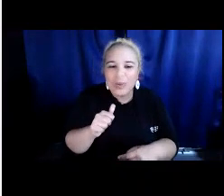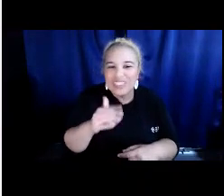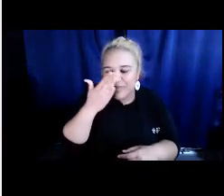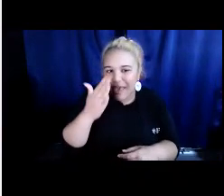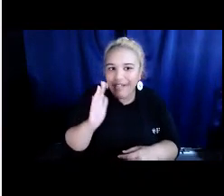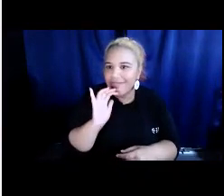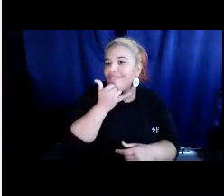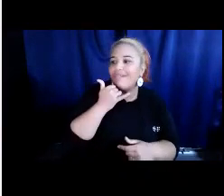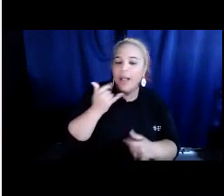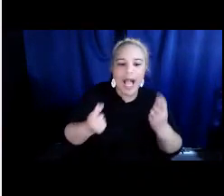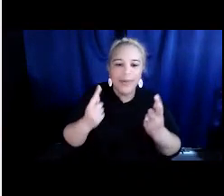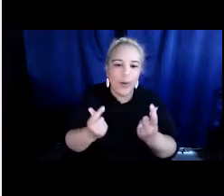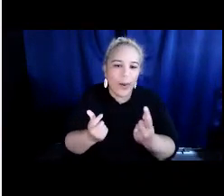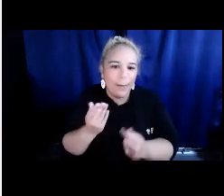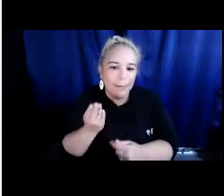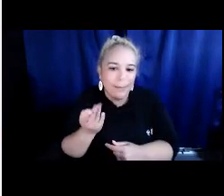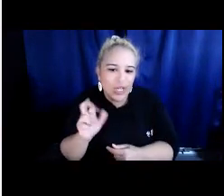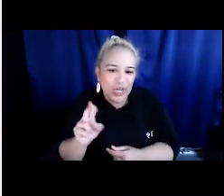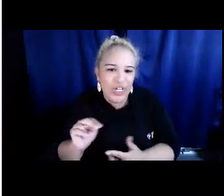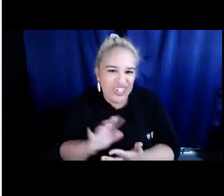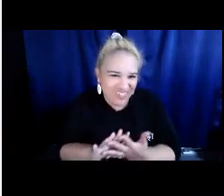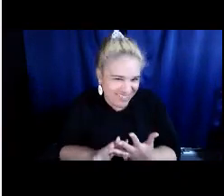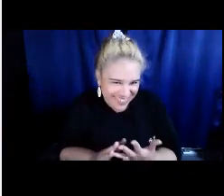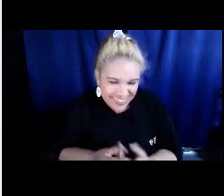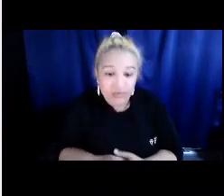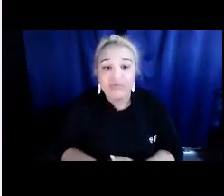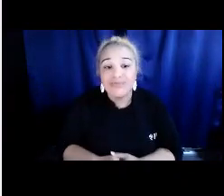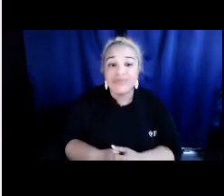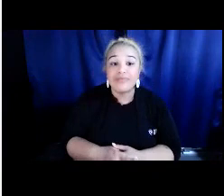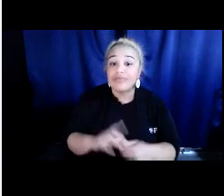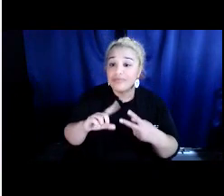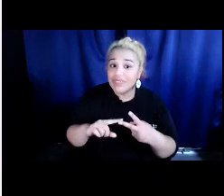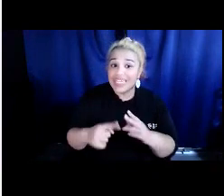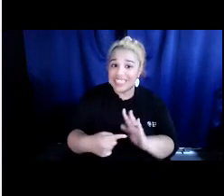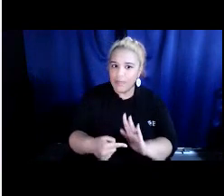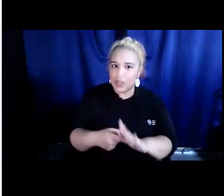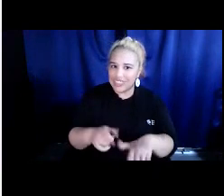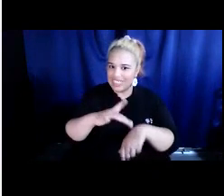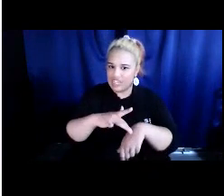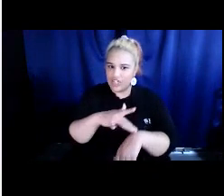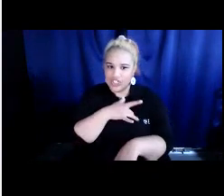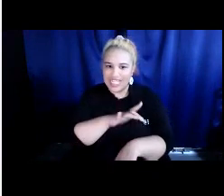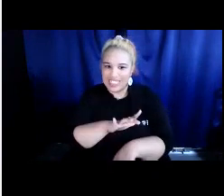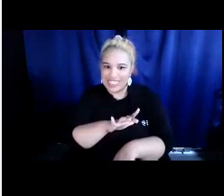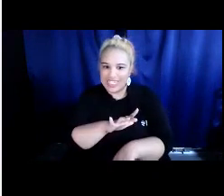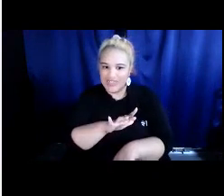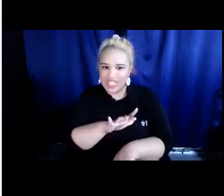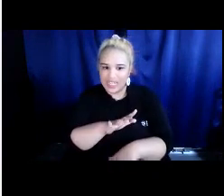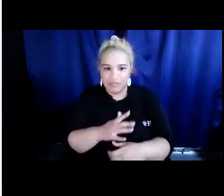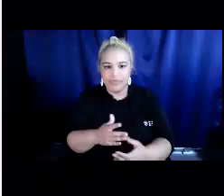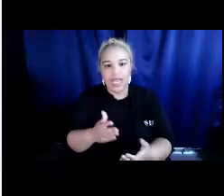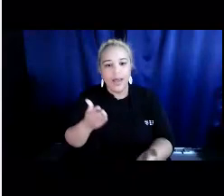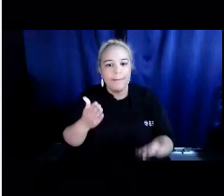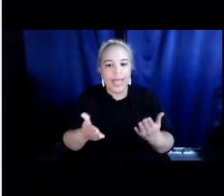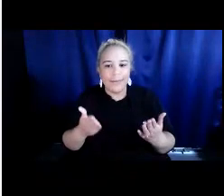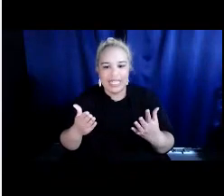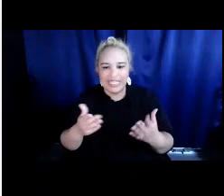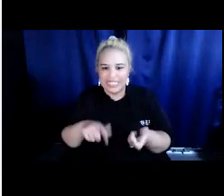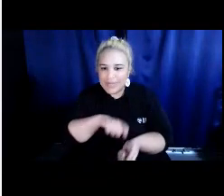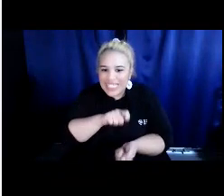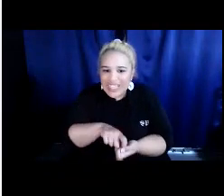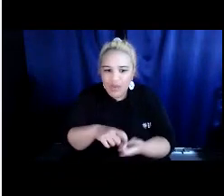employee's tolerance to work uniforms or working in extreme weather conditions. An option to consider could be